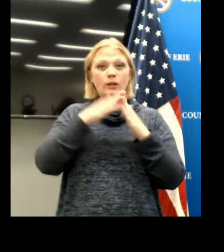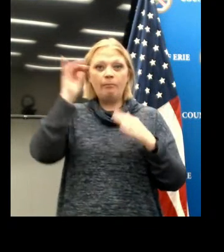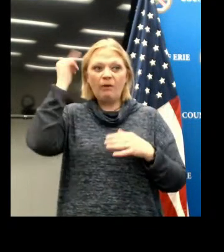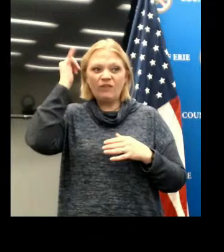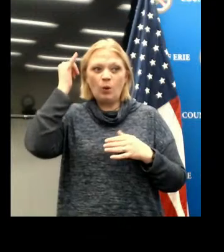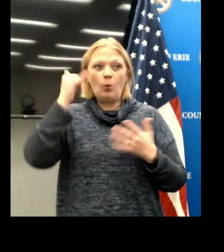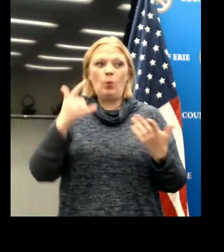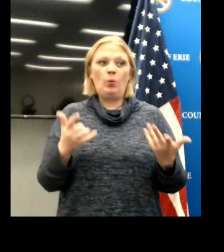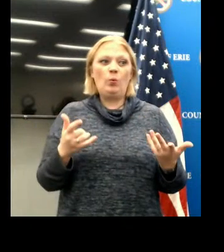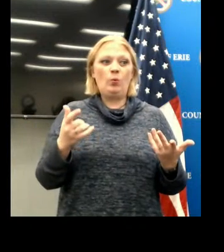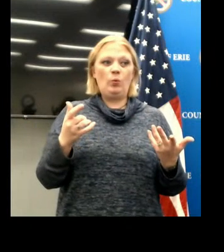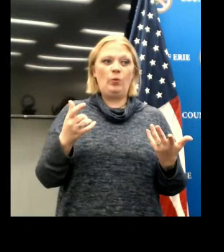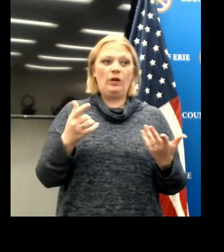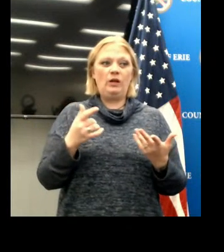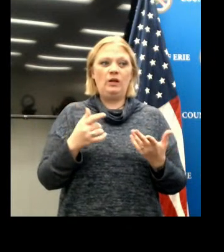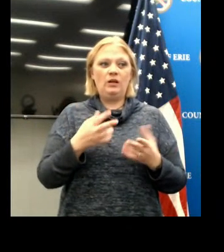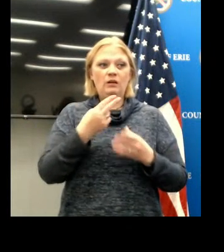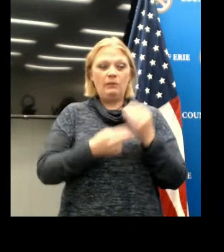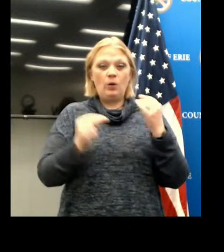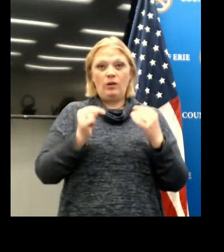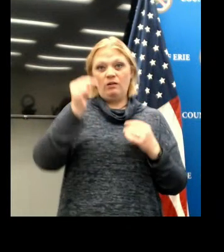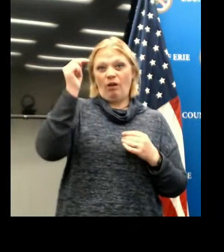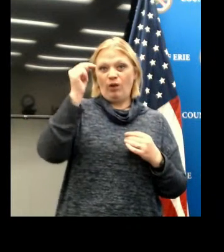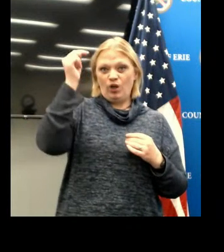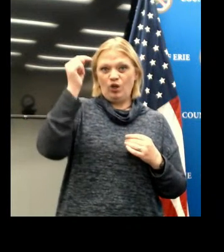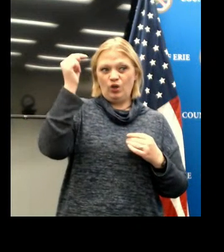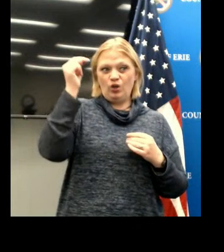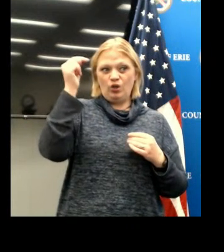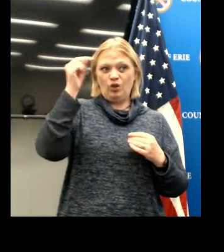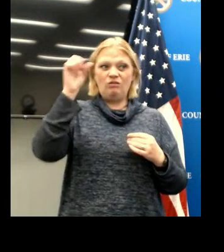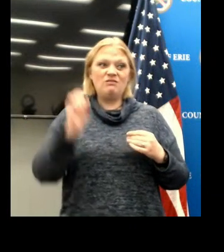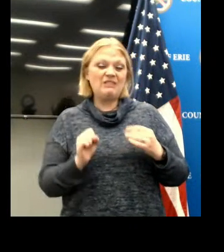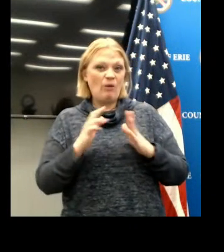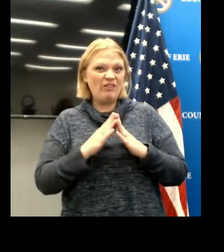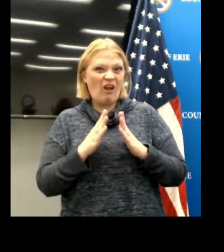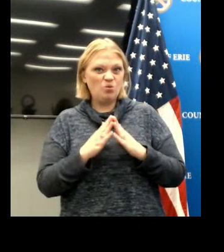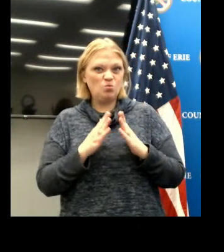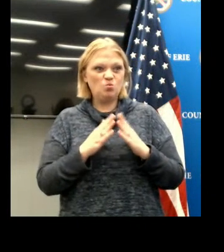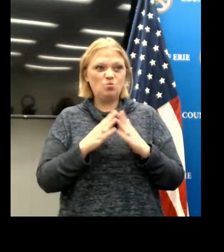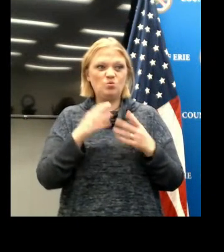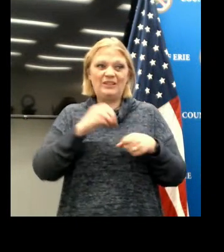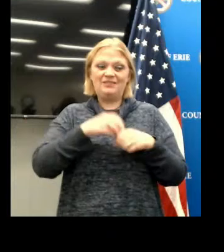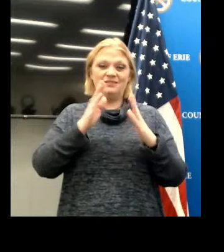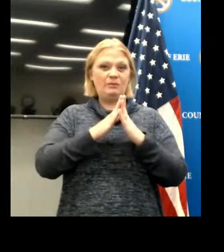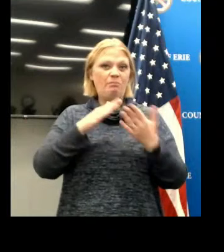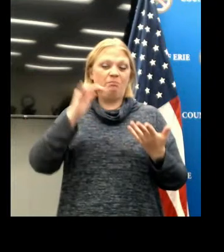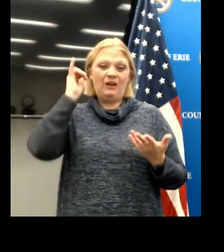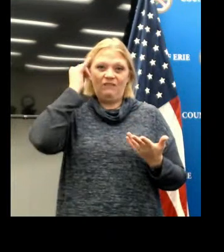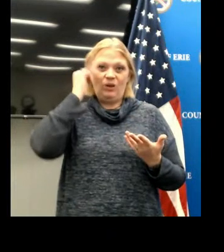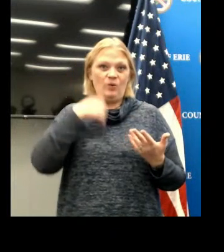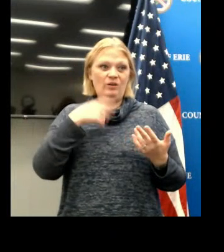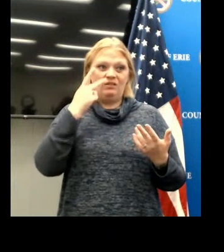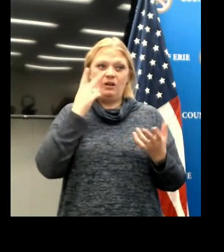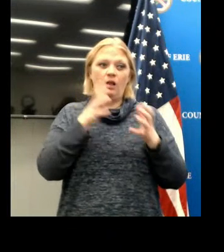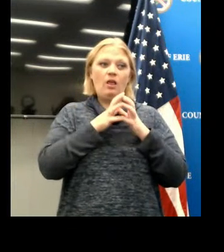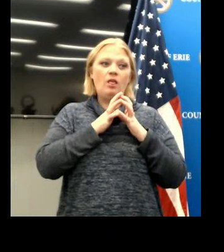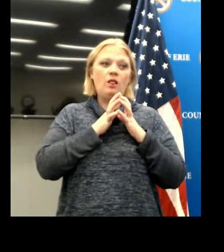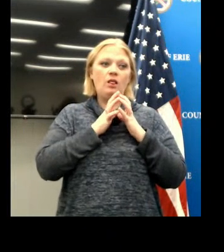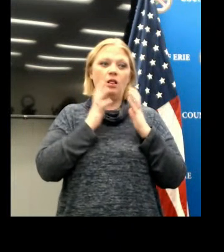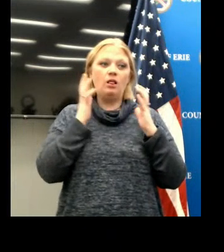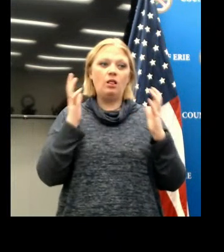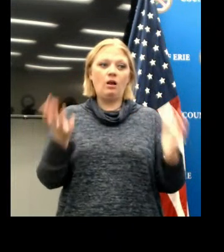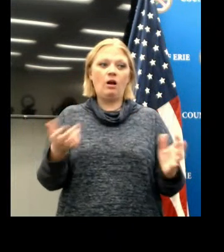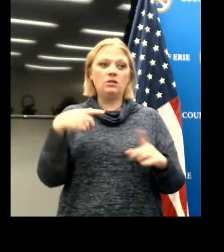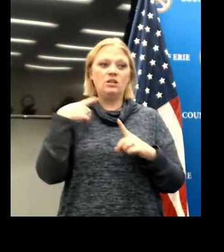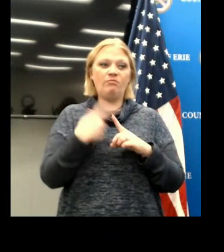Buffalo. So in both the northern suburbs, the south towns, and in the city of Buffalo, we're seeing a lot of